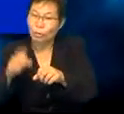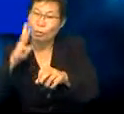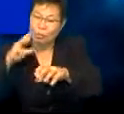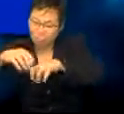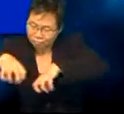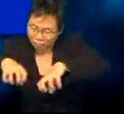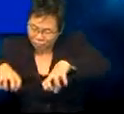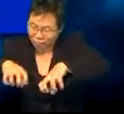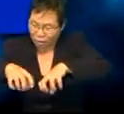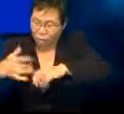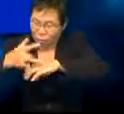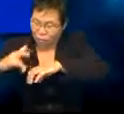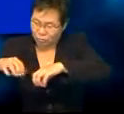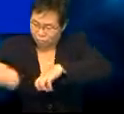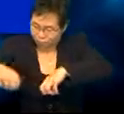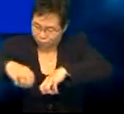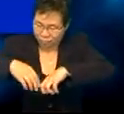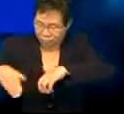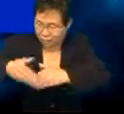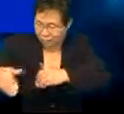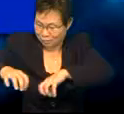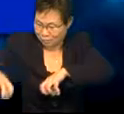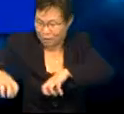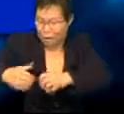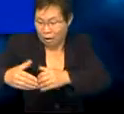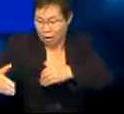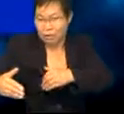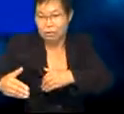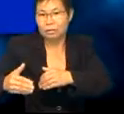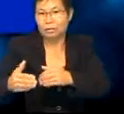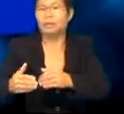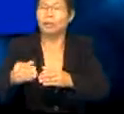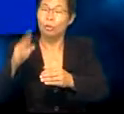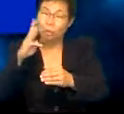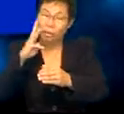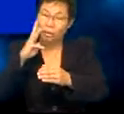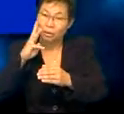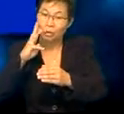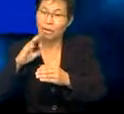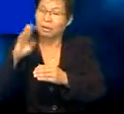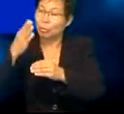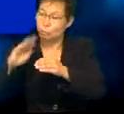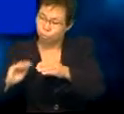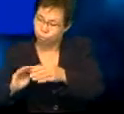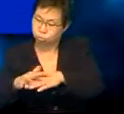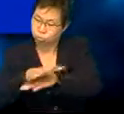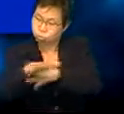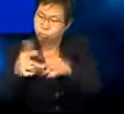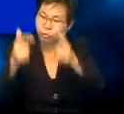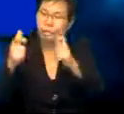the particles in liquids are larger, the diffusion of the copper to sulfate in water is faster.